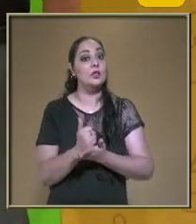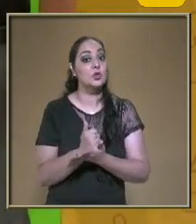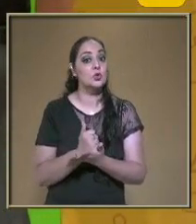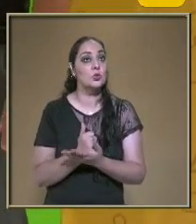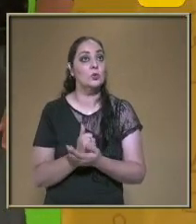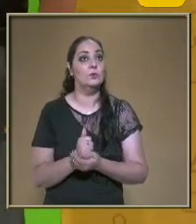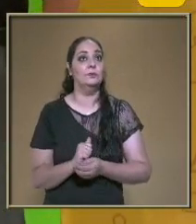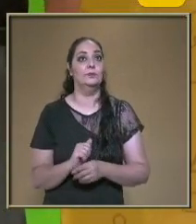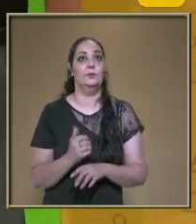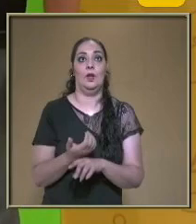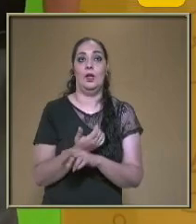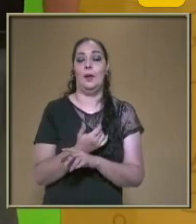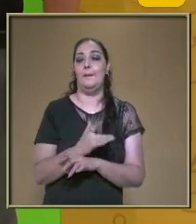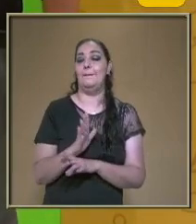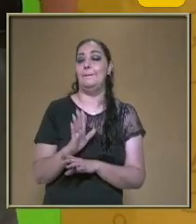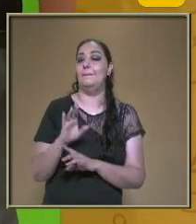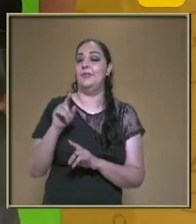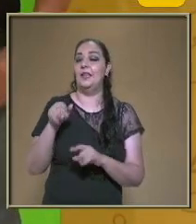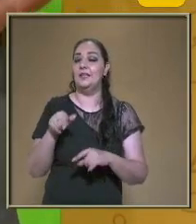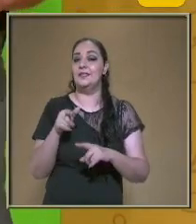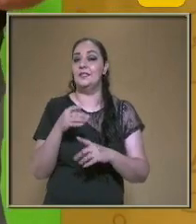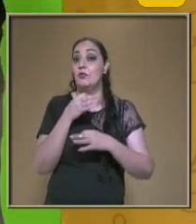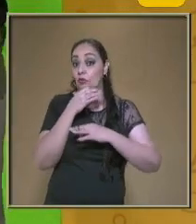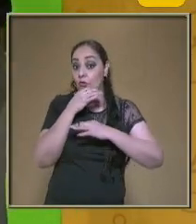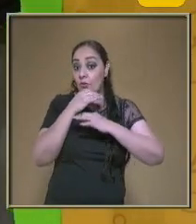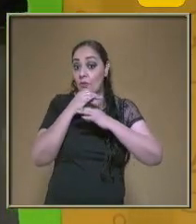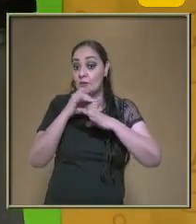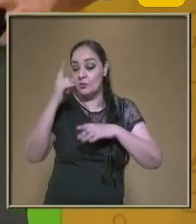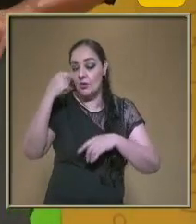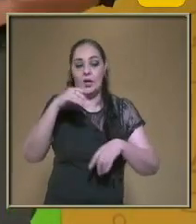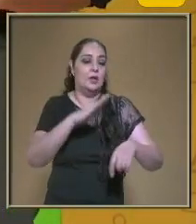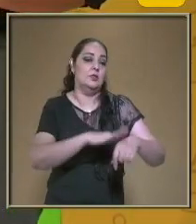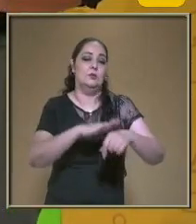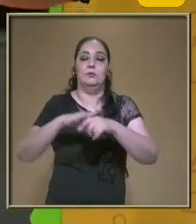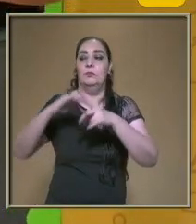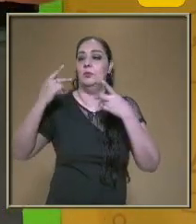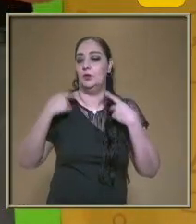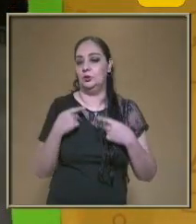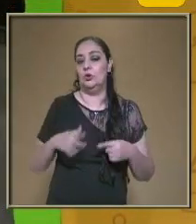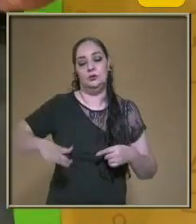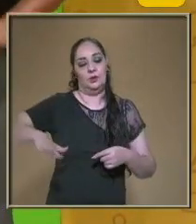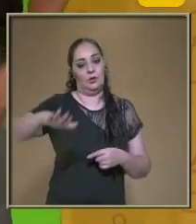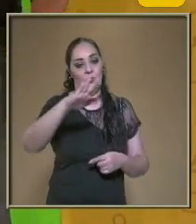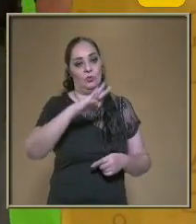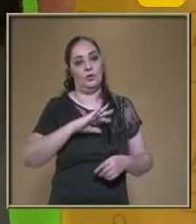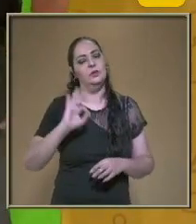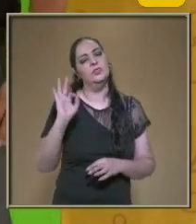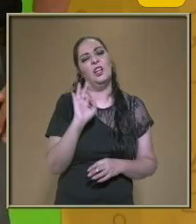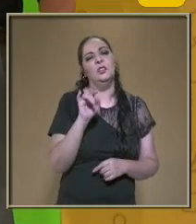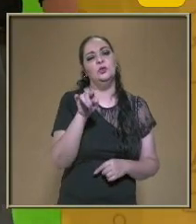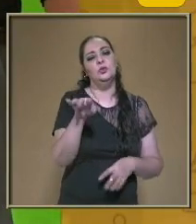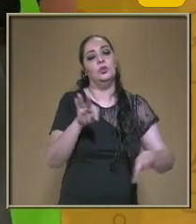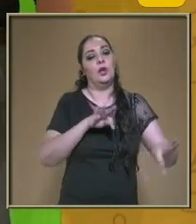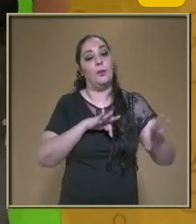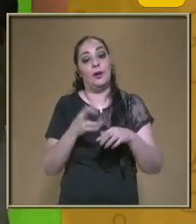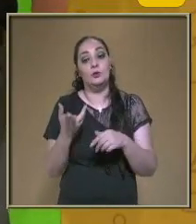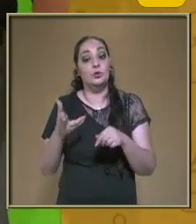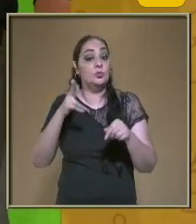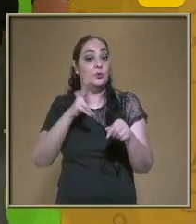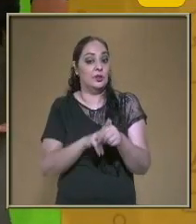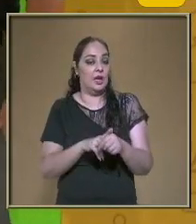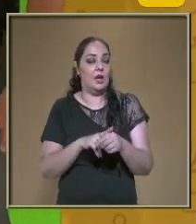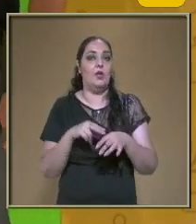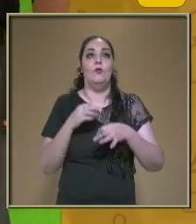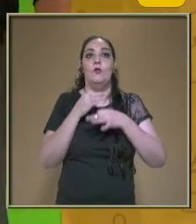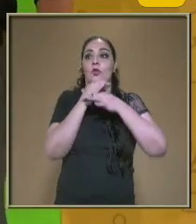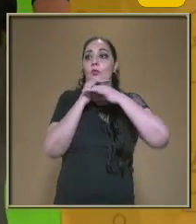yellow. This is information for people, information for the community. If you work in the hospital, the